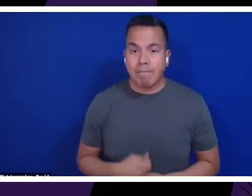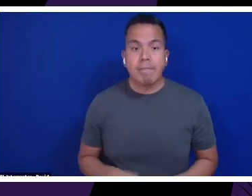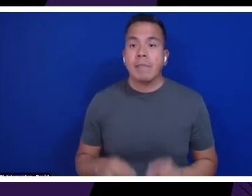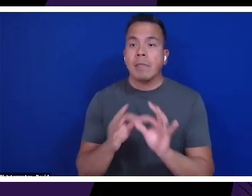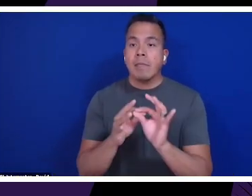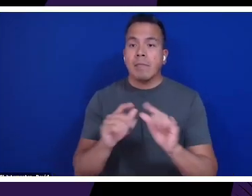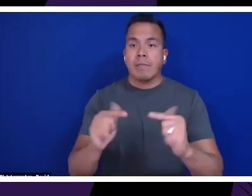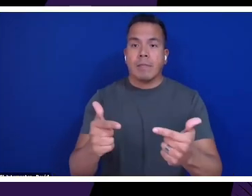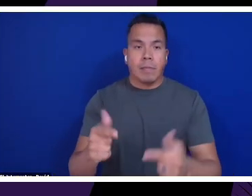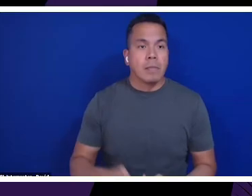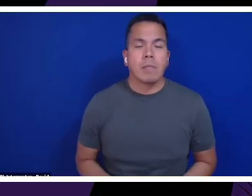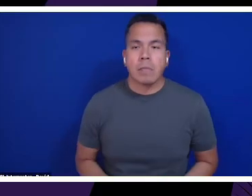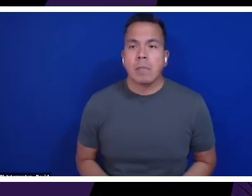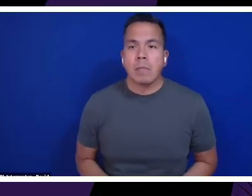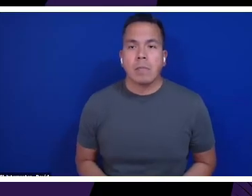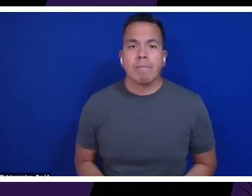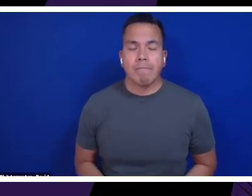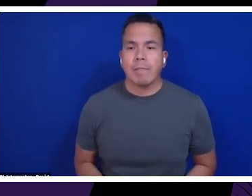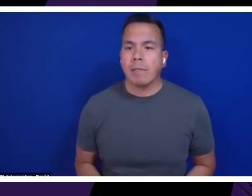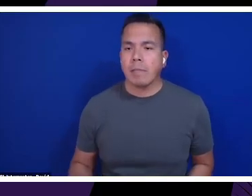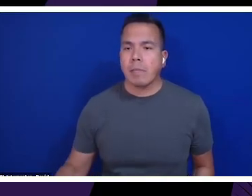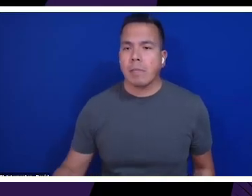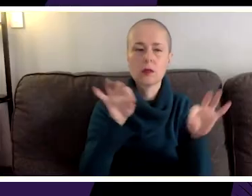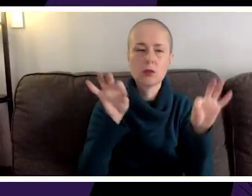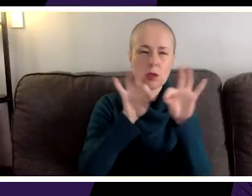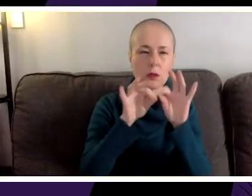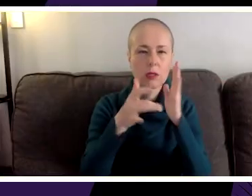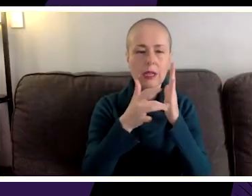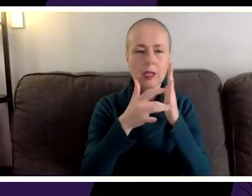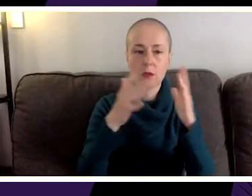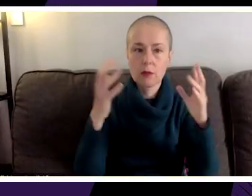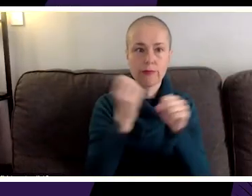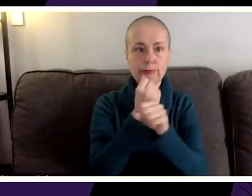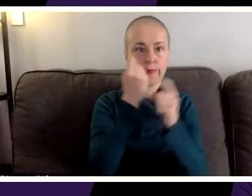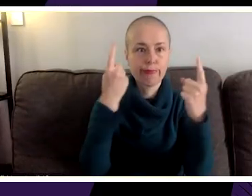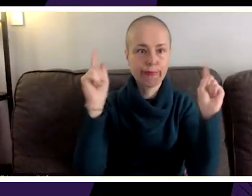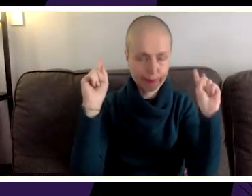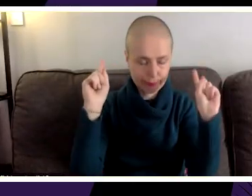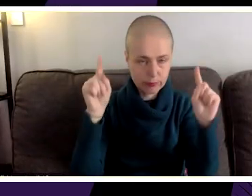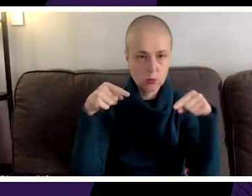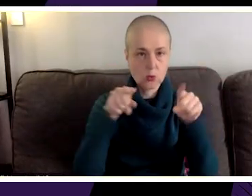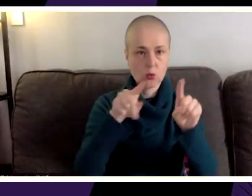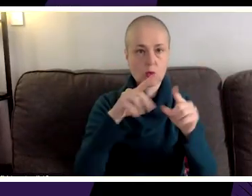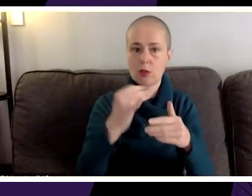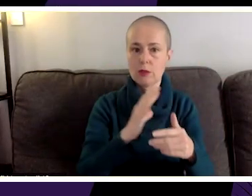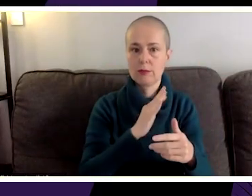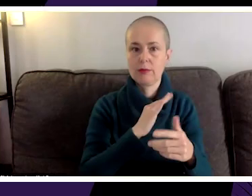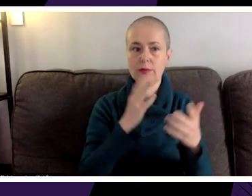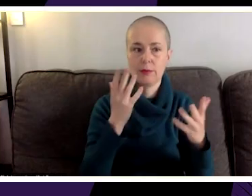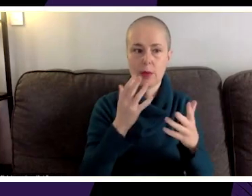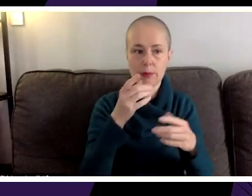Now, moving on to the critical technical victories which we had throughout the project. Firstly, teaming the p-applet threading. Processing's